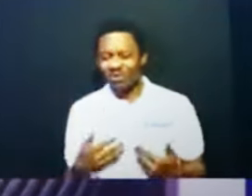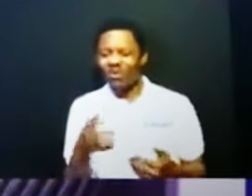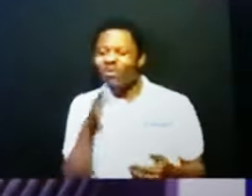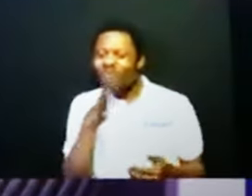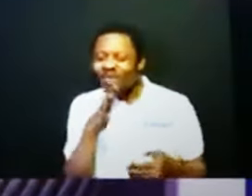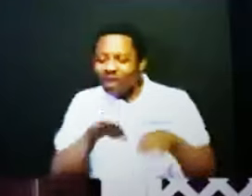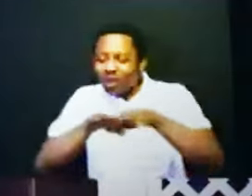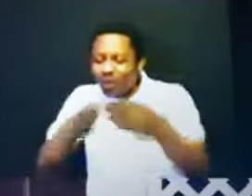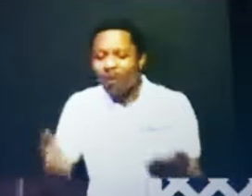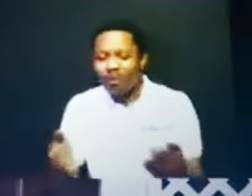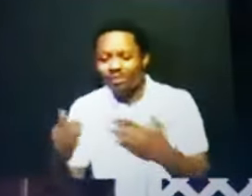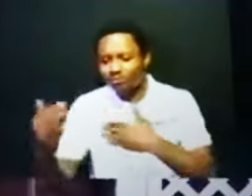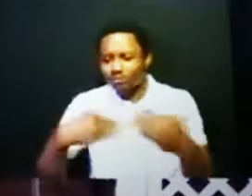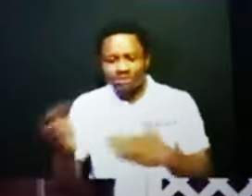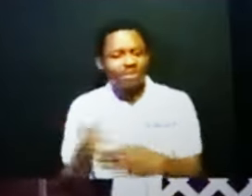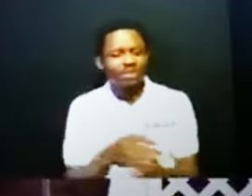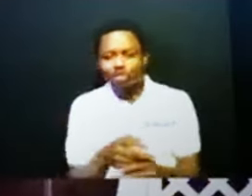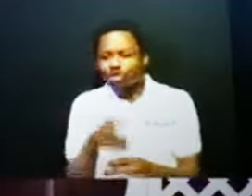people.